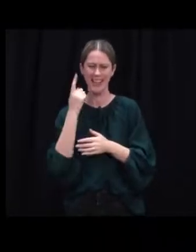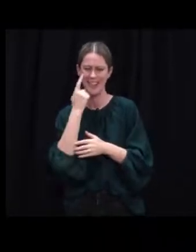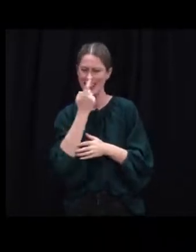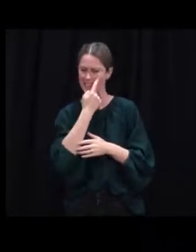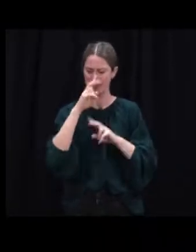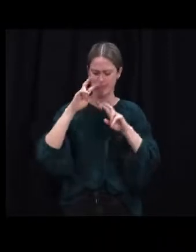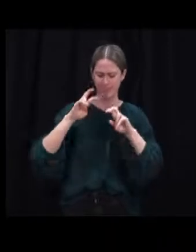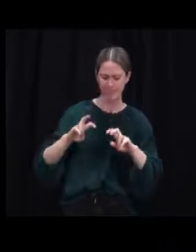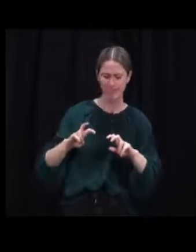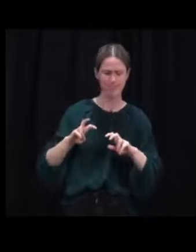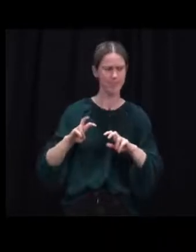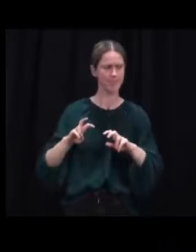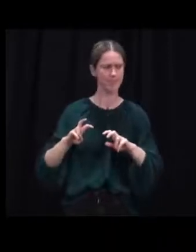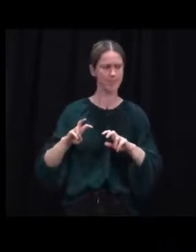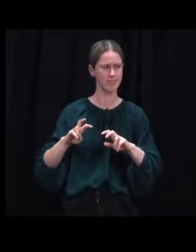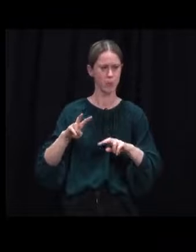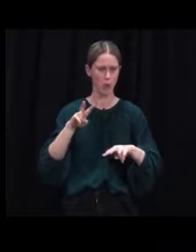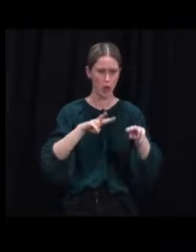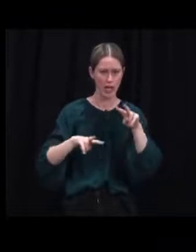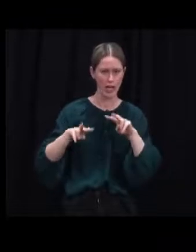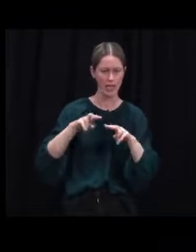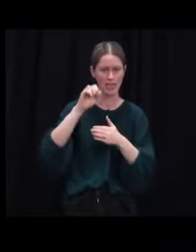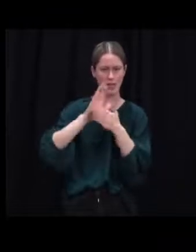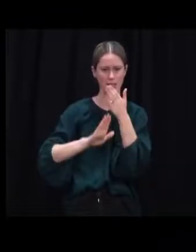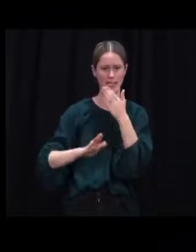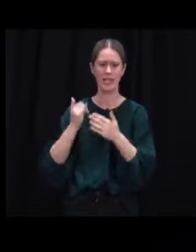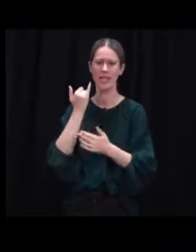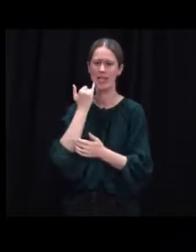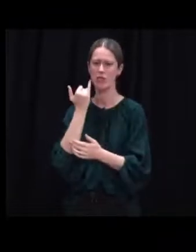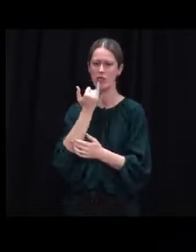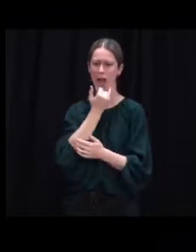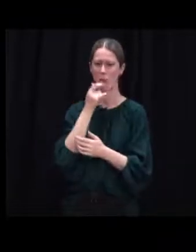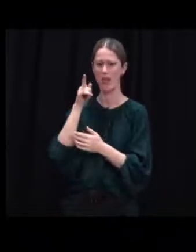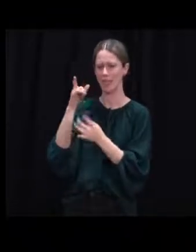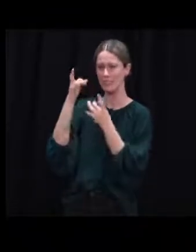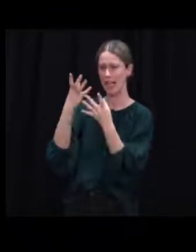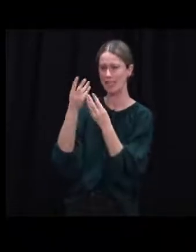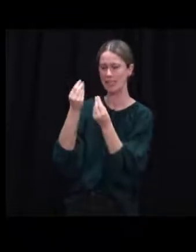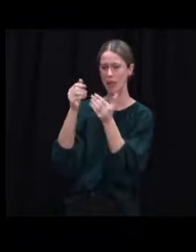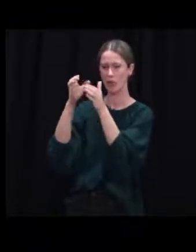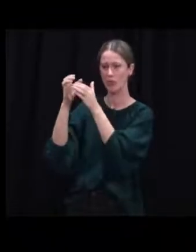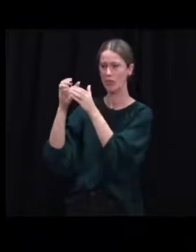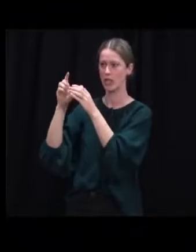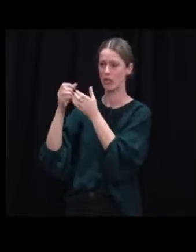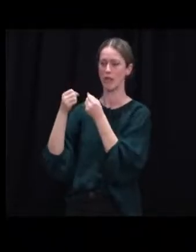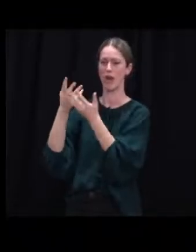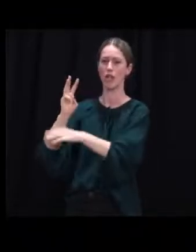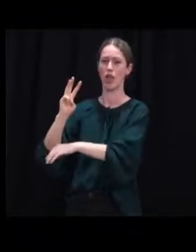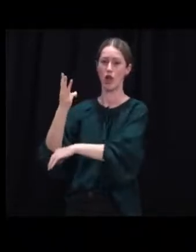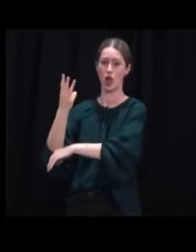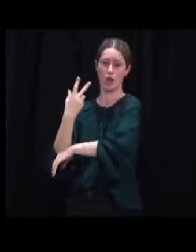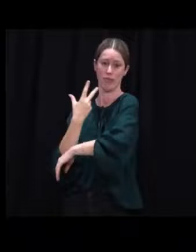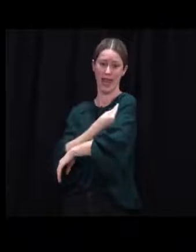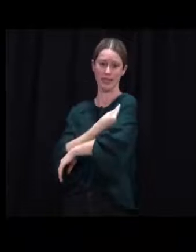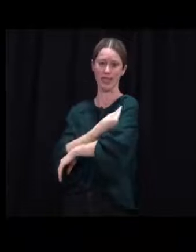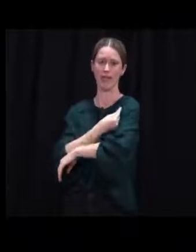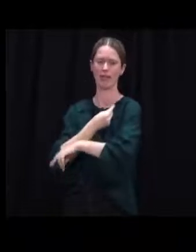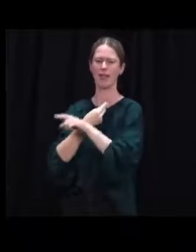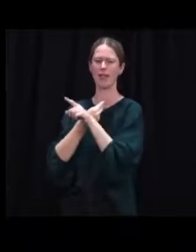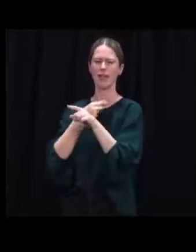have had a second dose. There's been a full updated review of the evidence going on, including talking to and looking at the experience